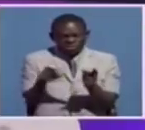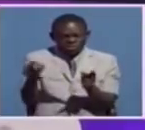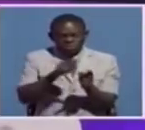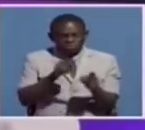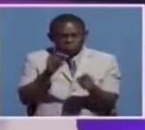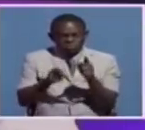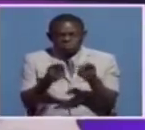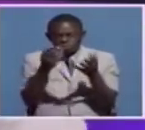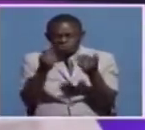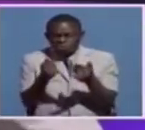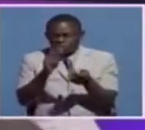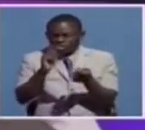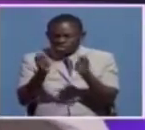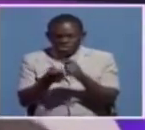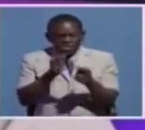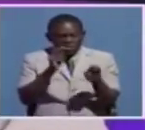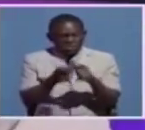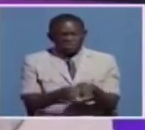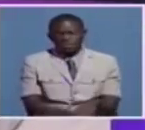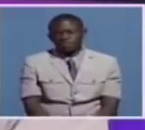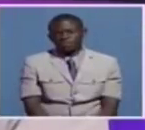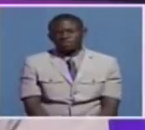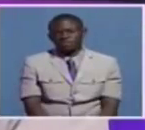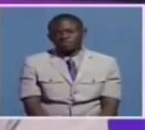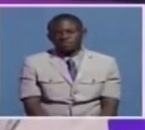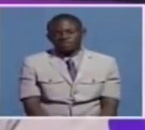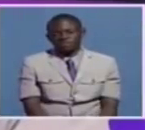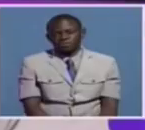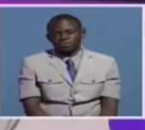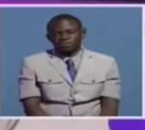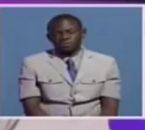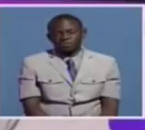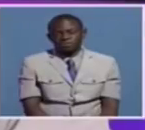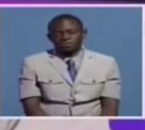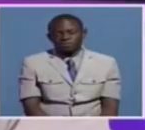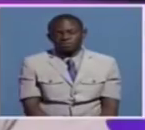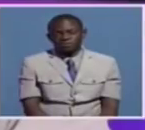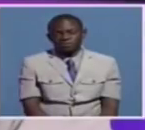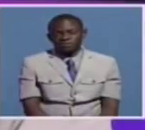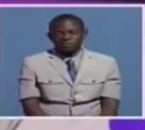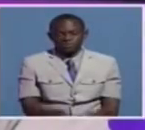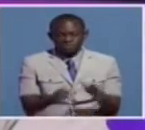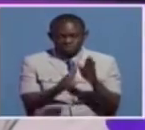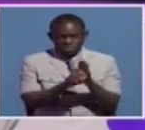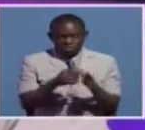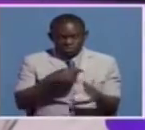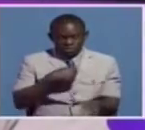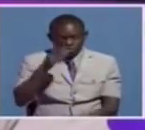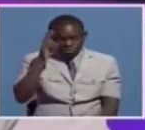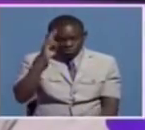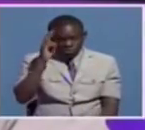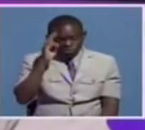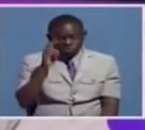And it's something that we discussed. For instance, I remember discussing with the last governor of I